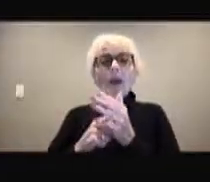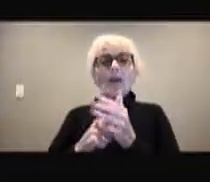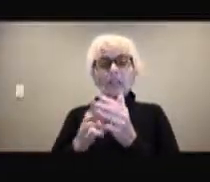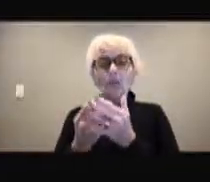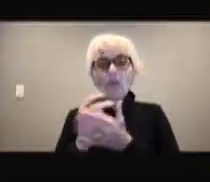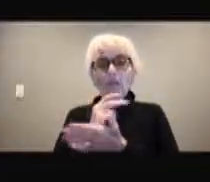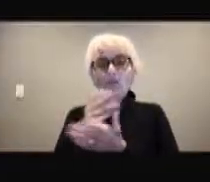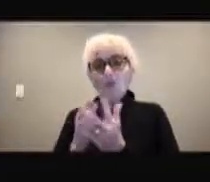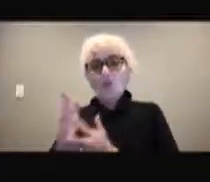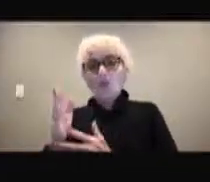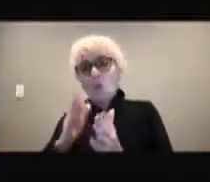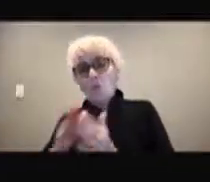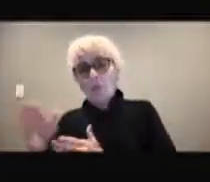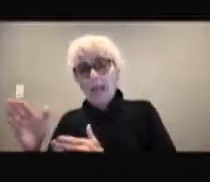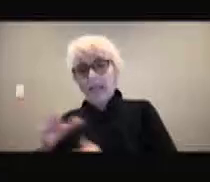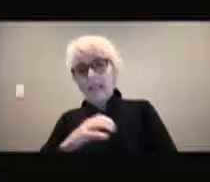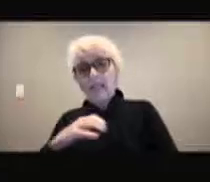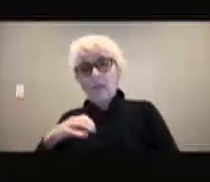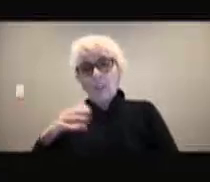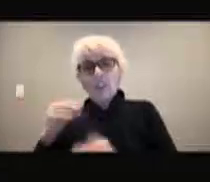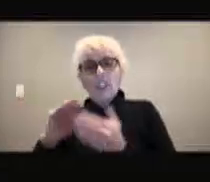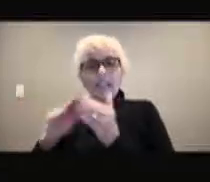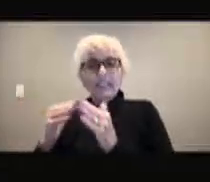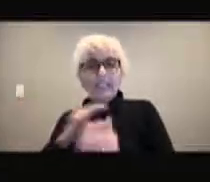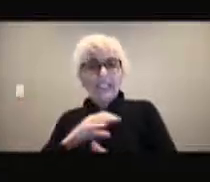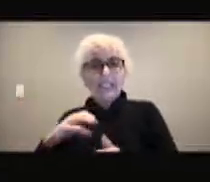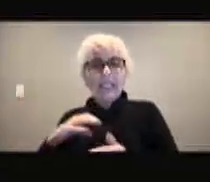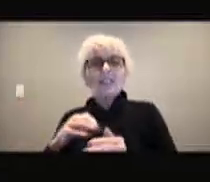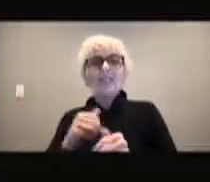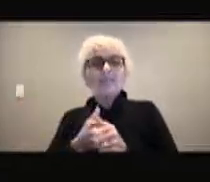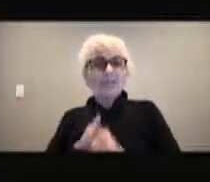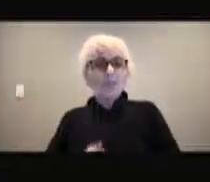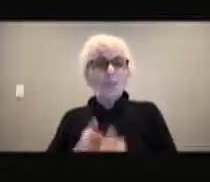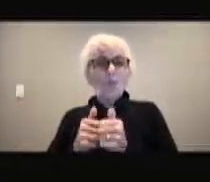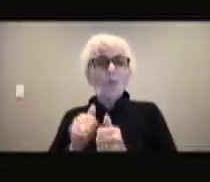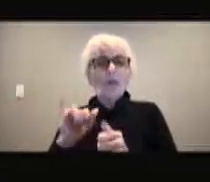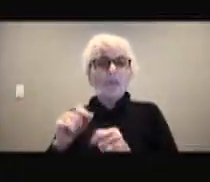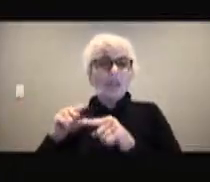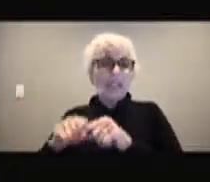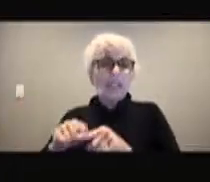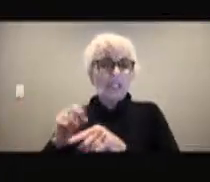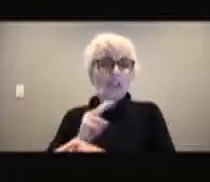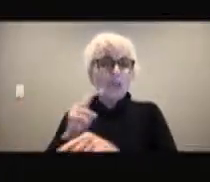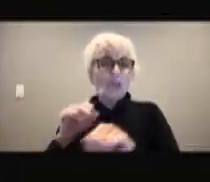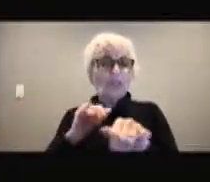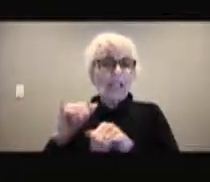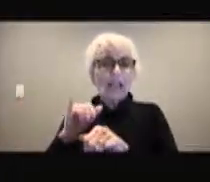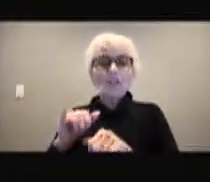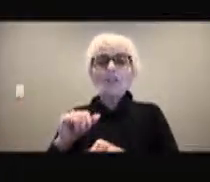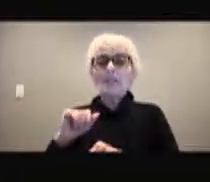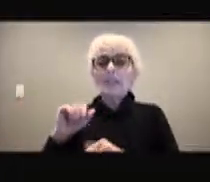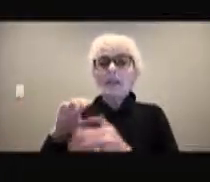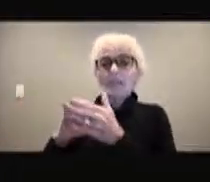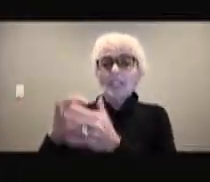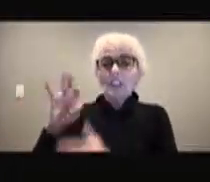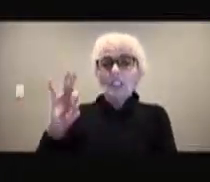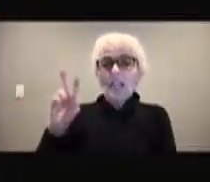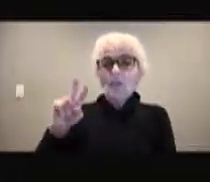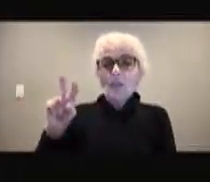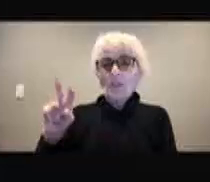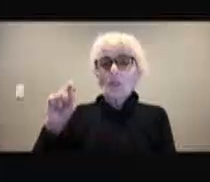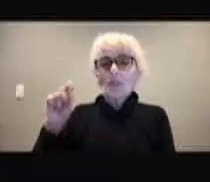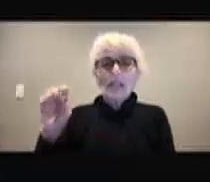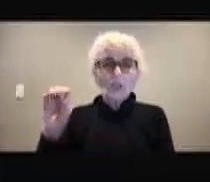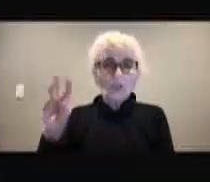well as City Council in accordance with the conditional use standards of section 922.06. The